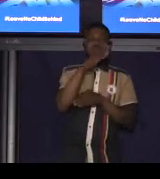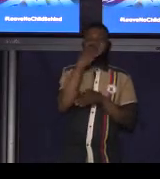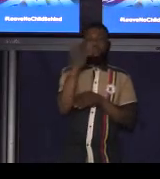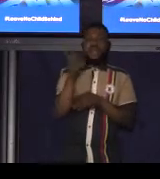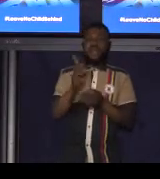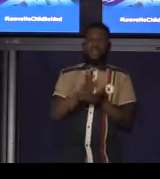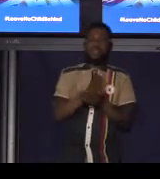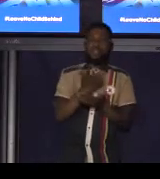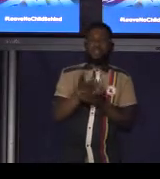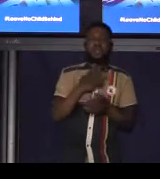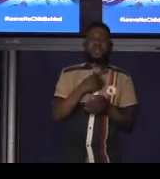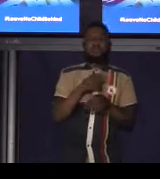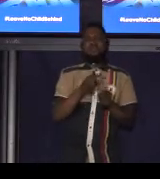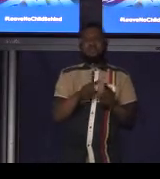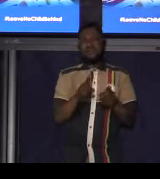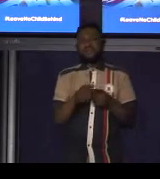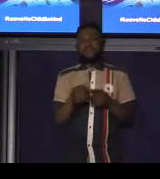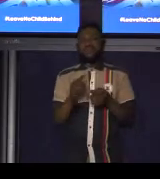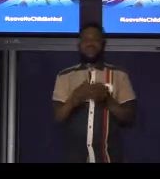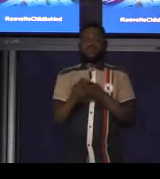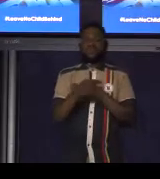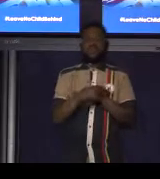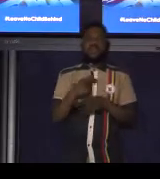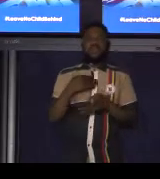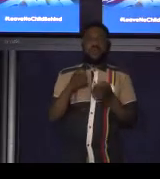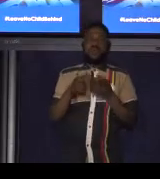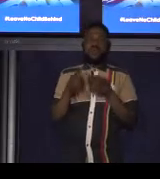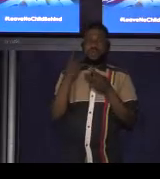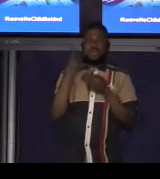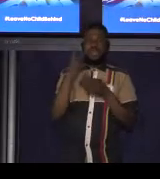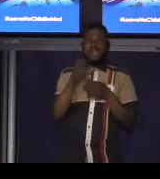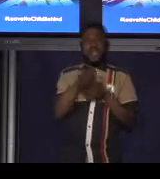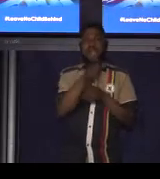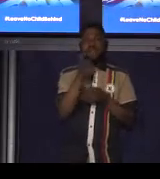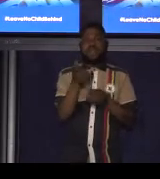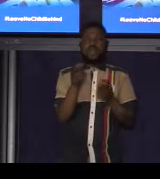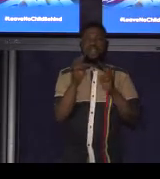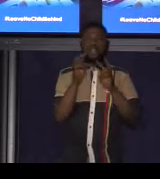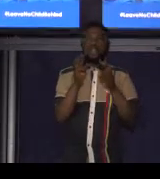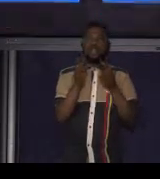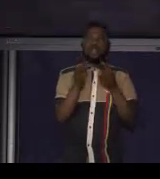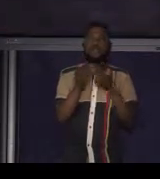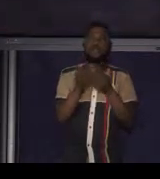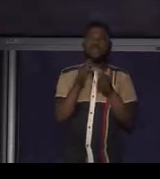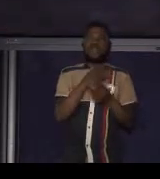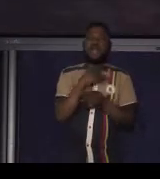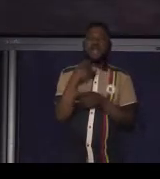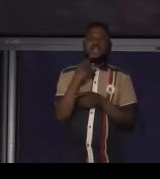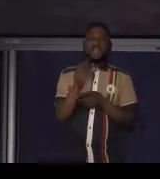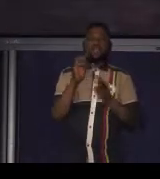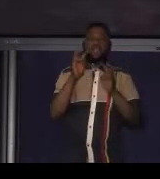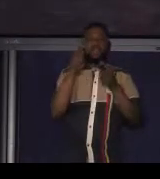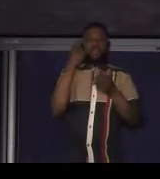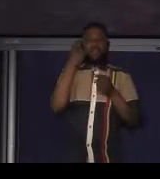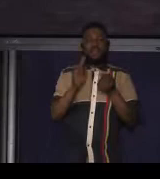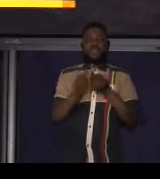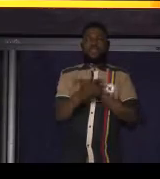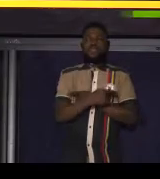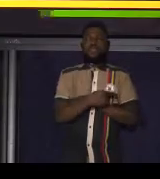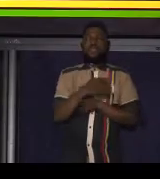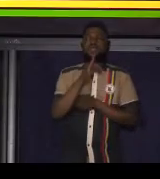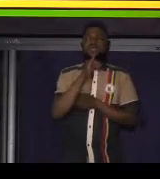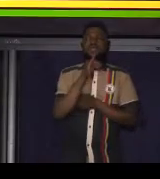flag and anthem, and all that. Today we are moving on to another topic. And the topic for